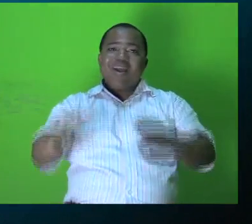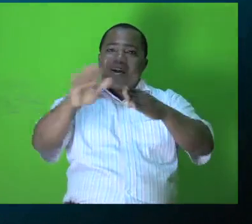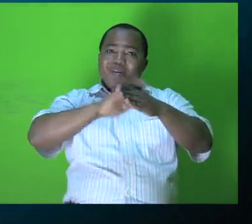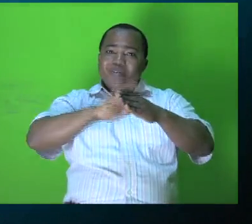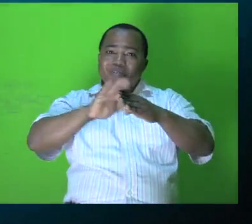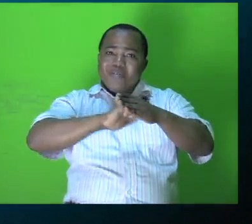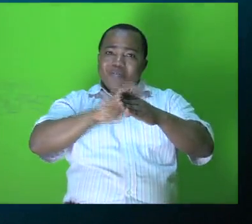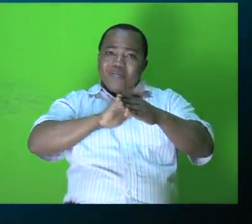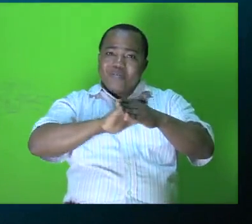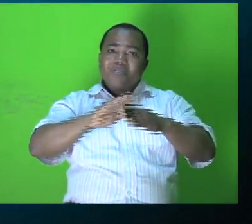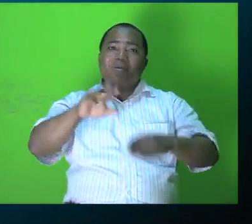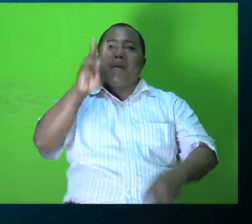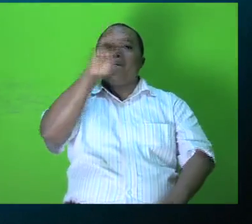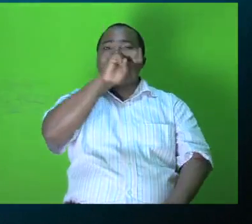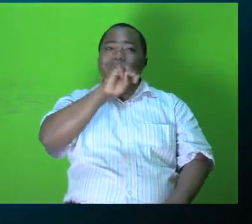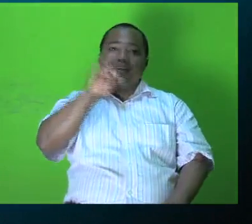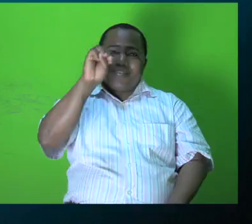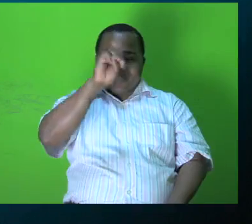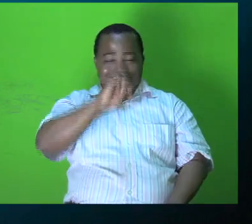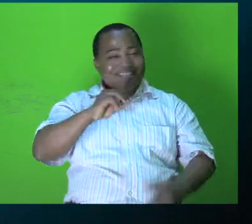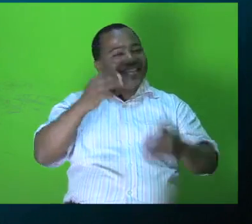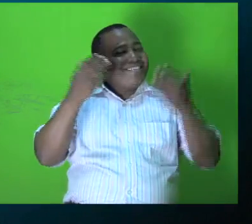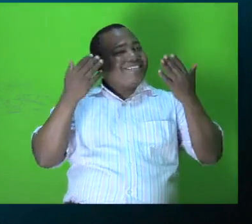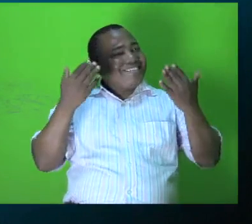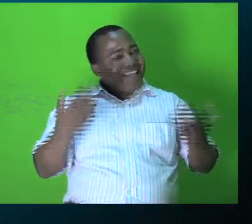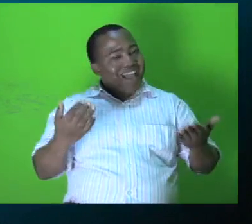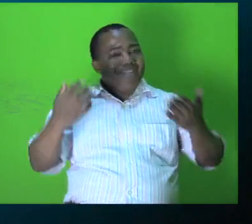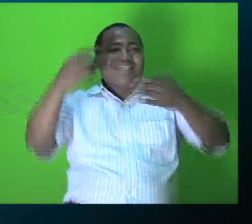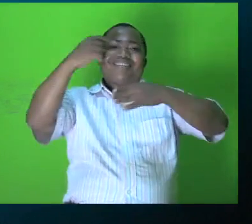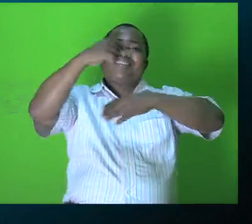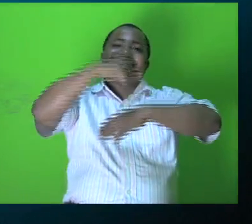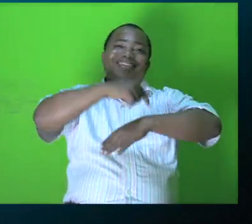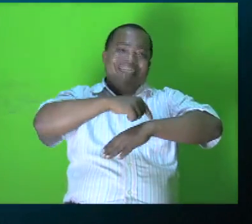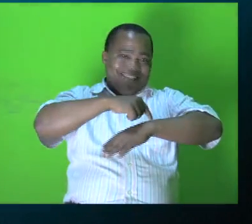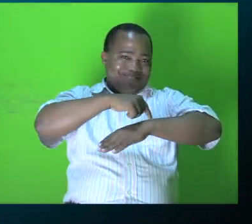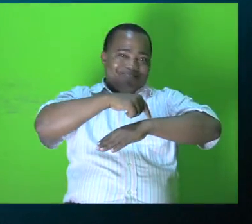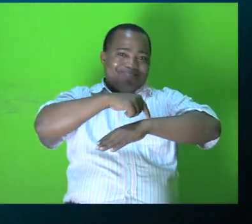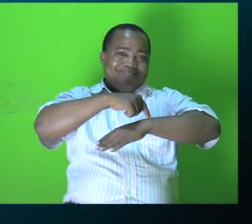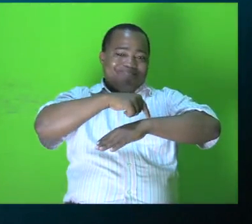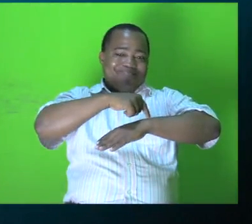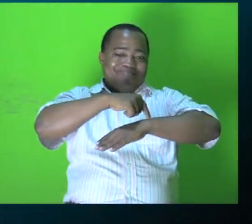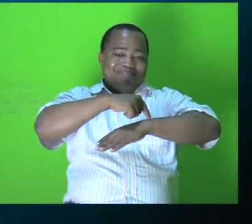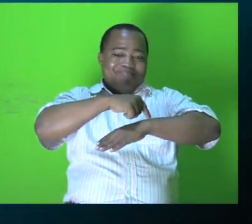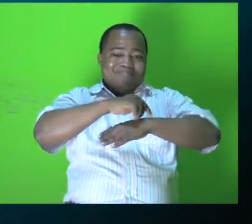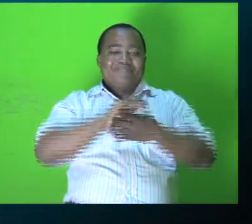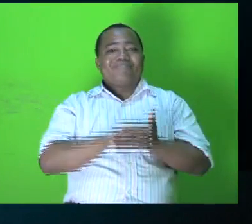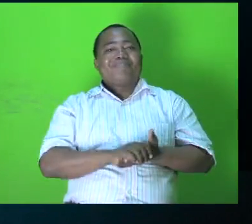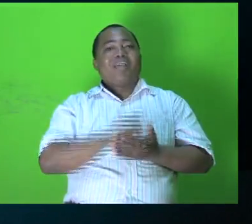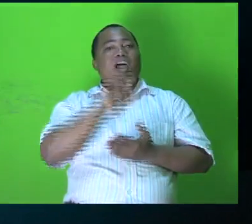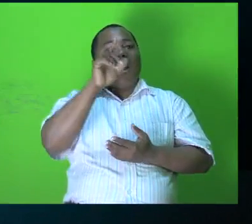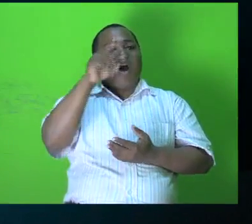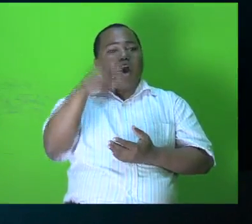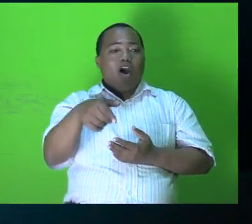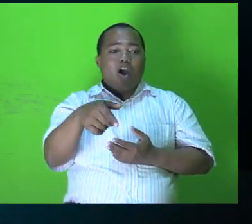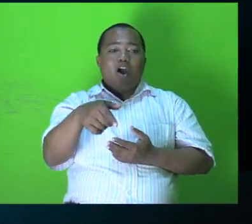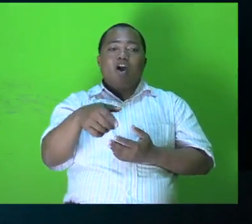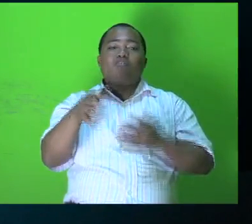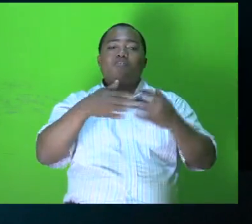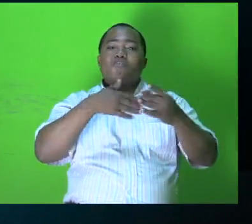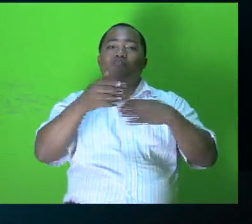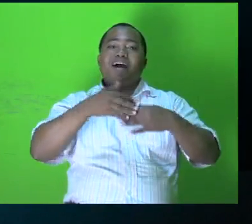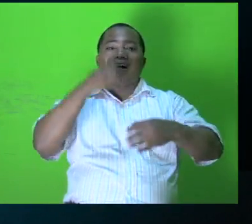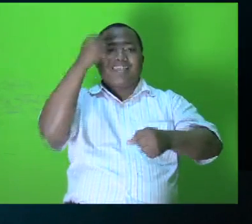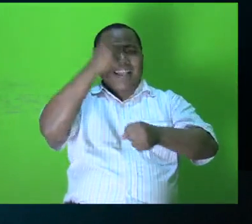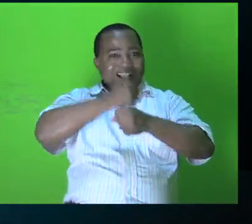concerned with the meiosis, so now is the time of task.